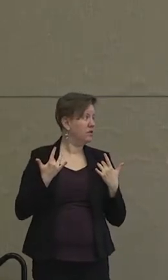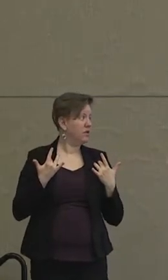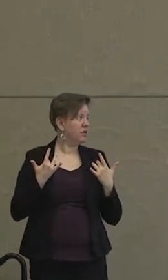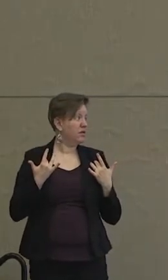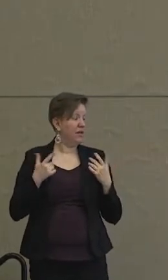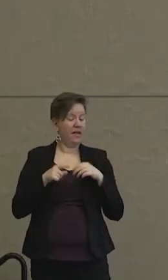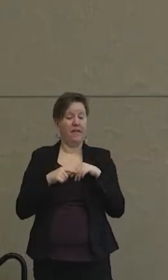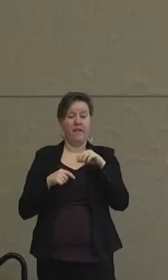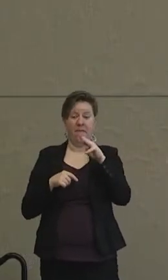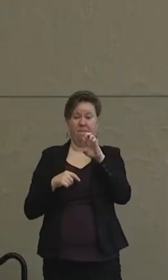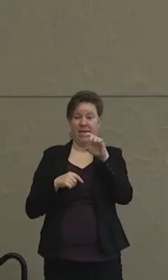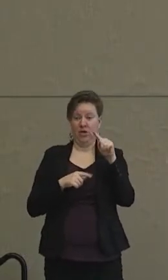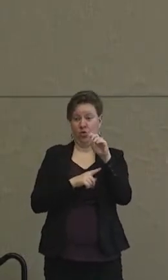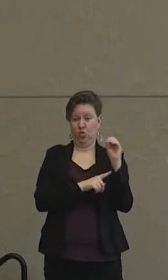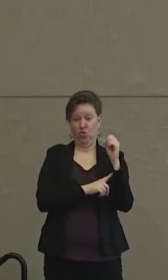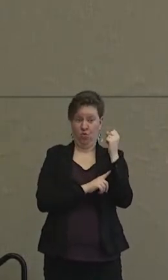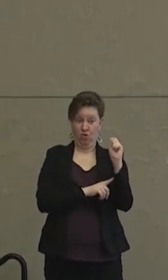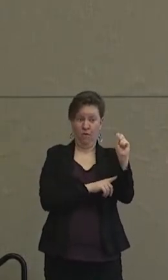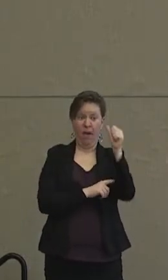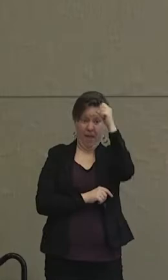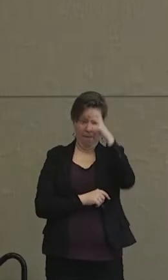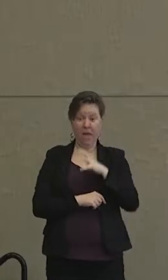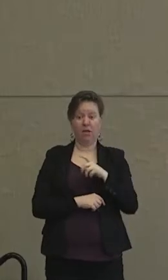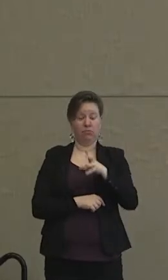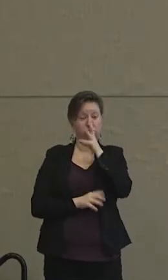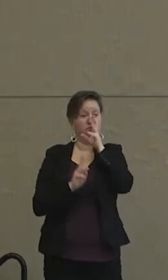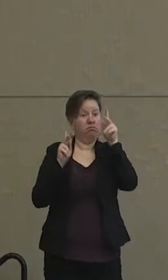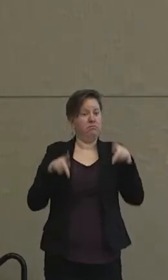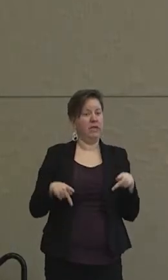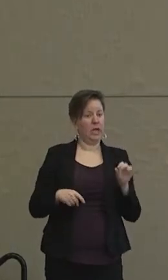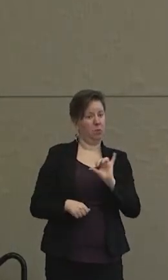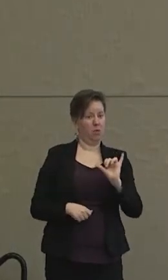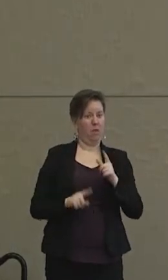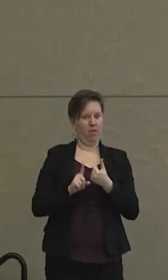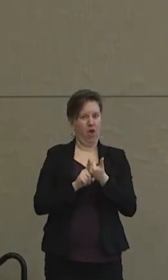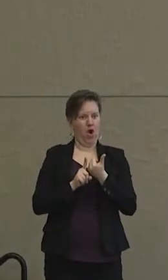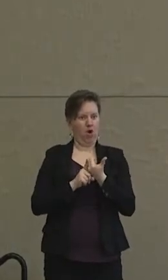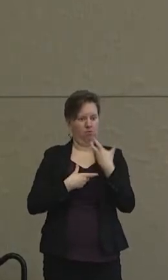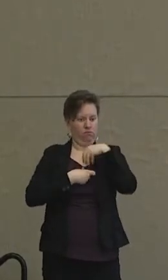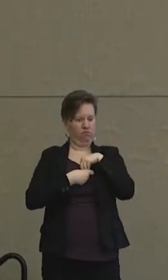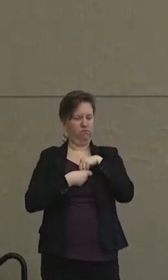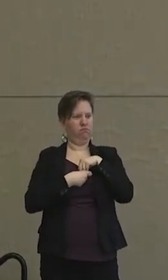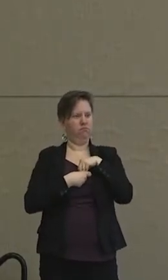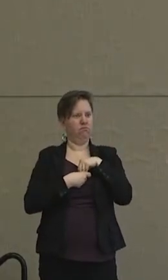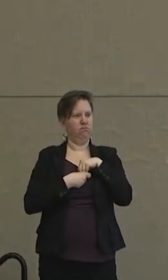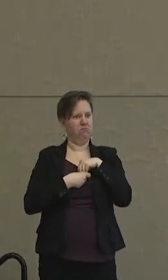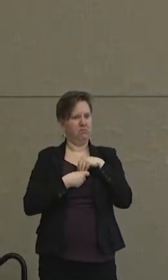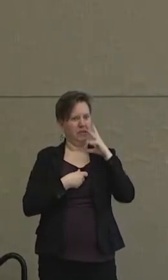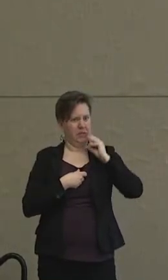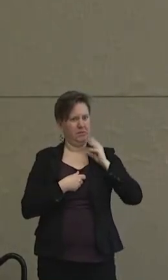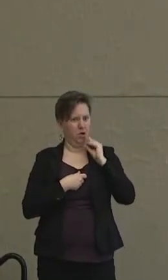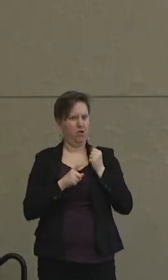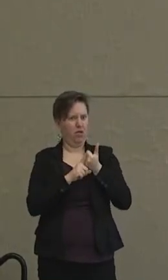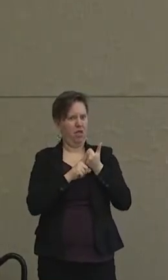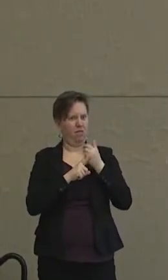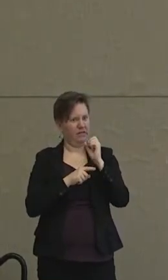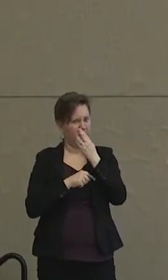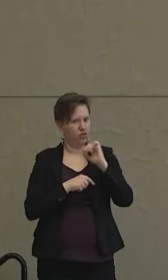in the Me Too movement, men have been speaking out about their sexual victimization